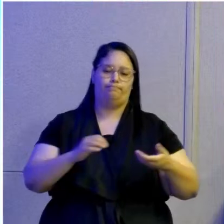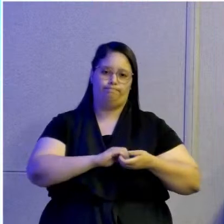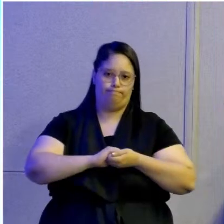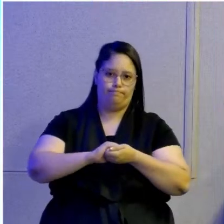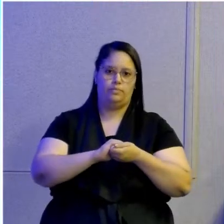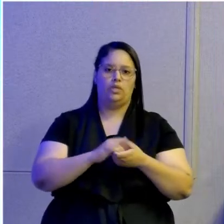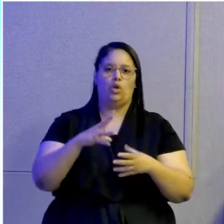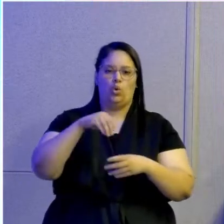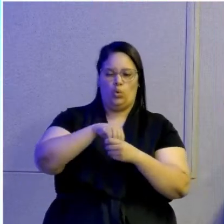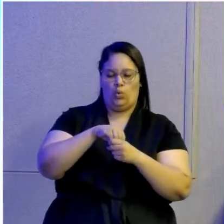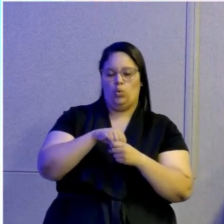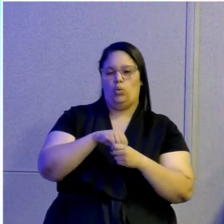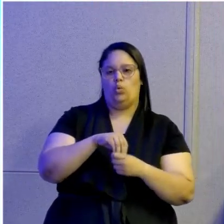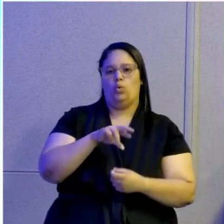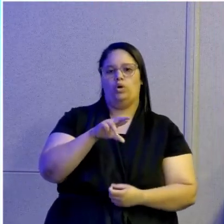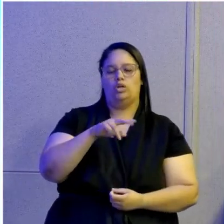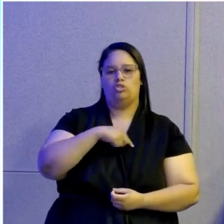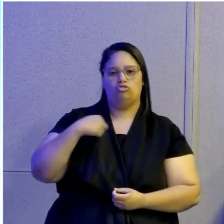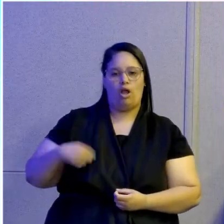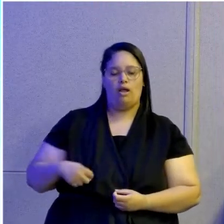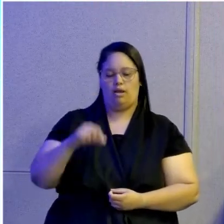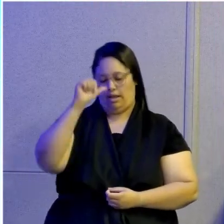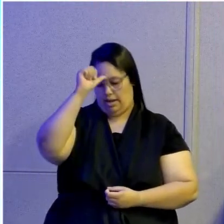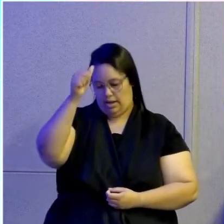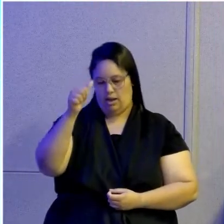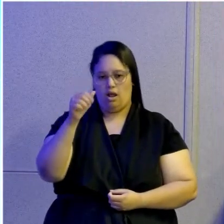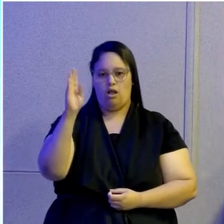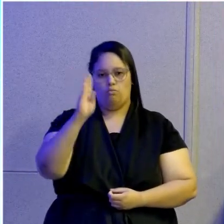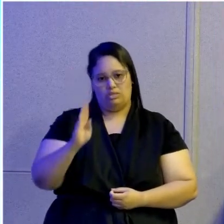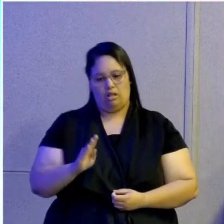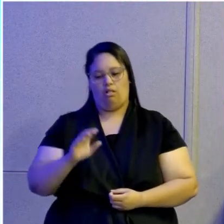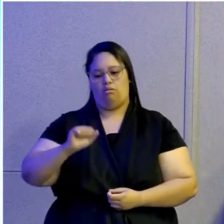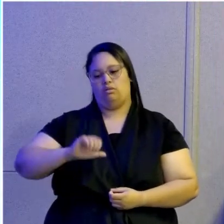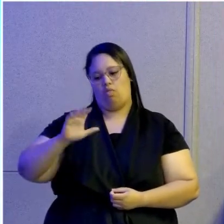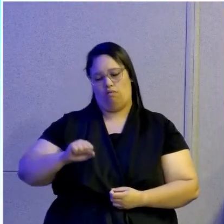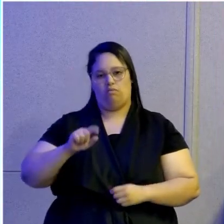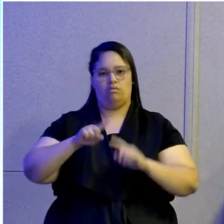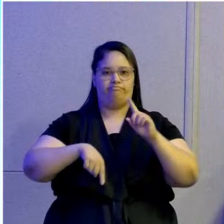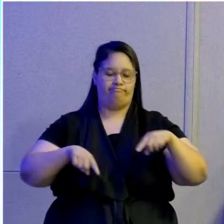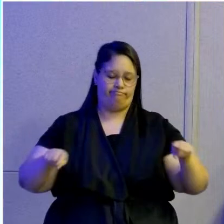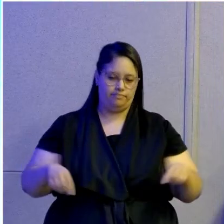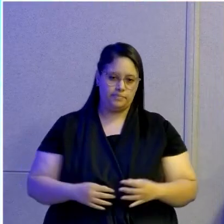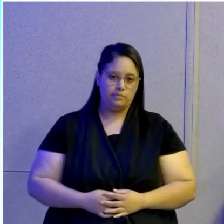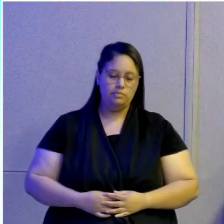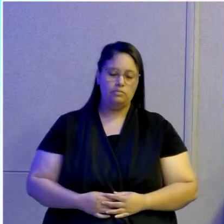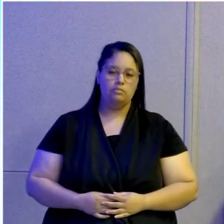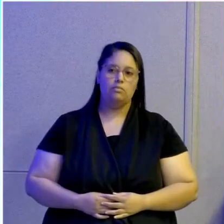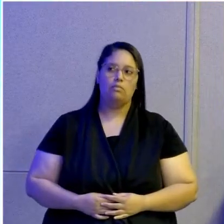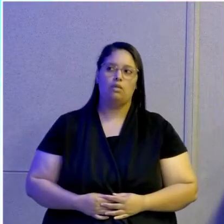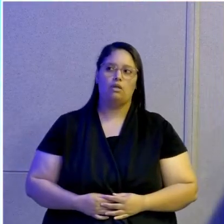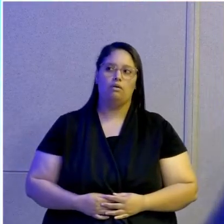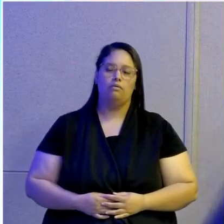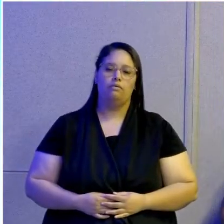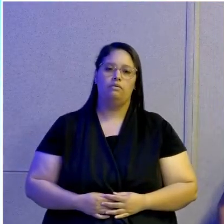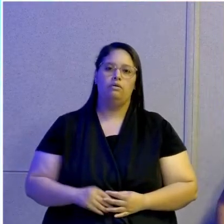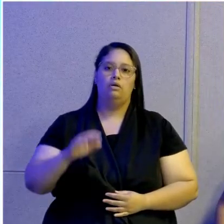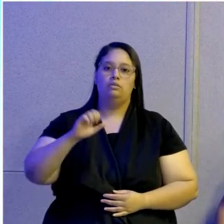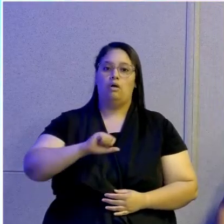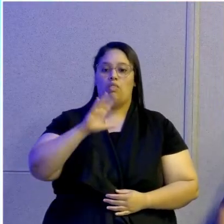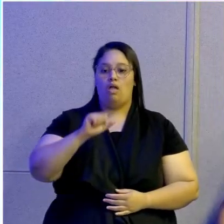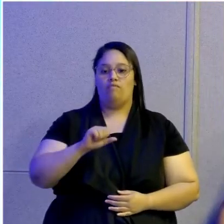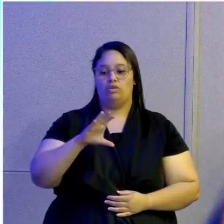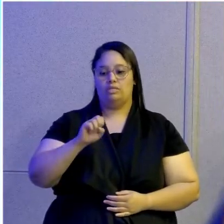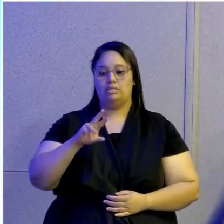BRICS states, Russia, China, India, Brazil, and South Africa. As a South African